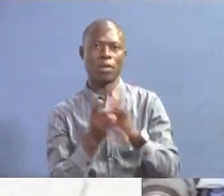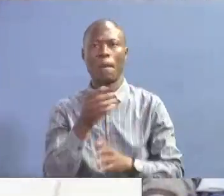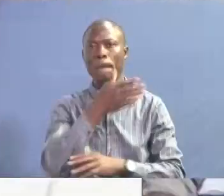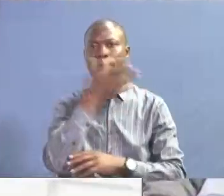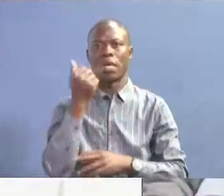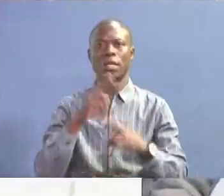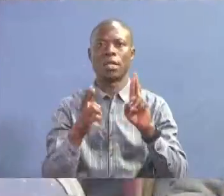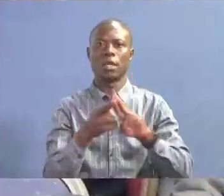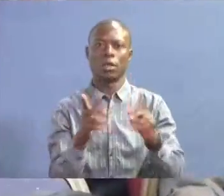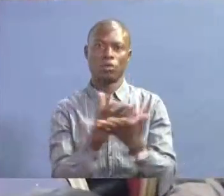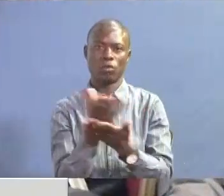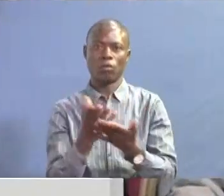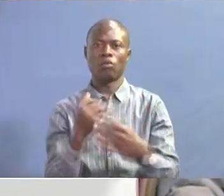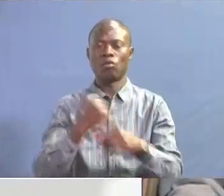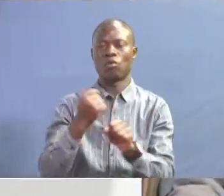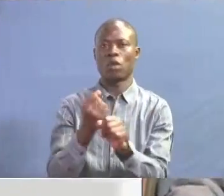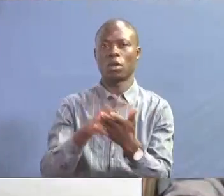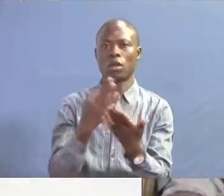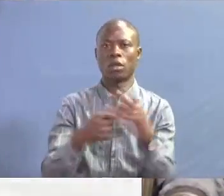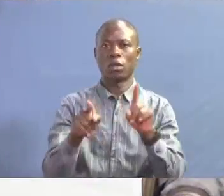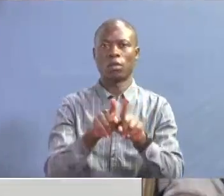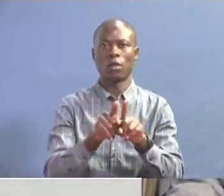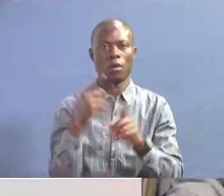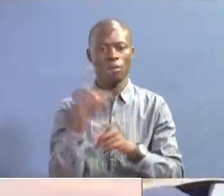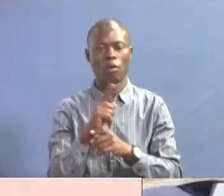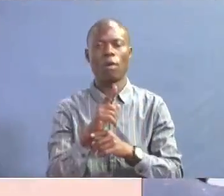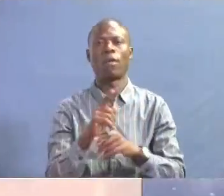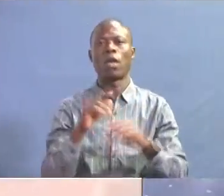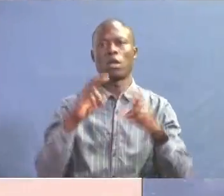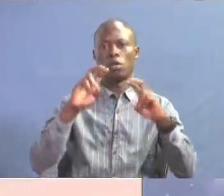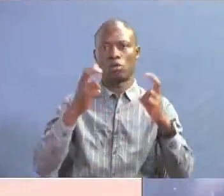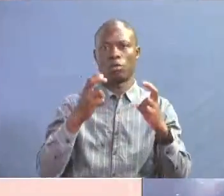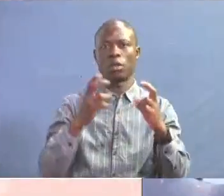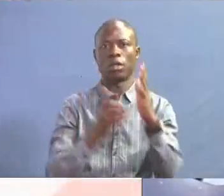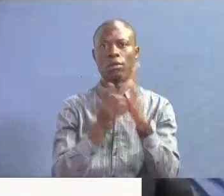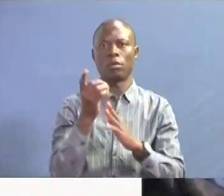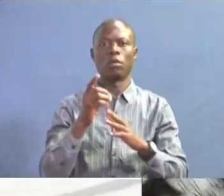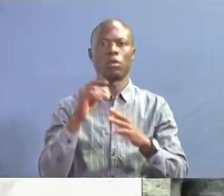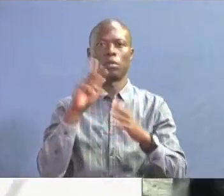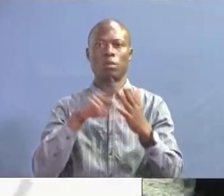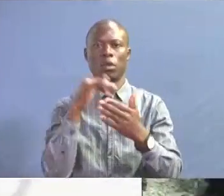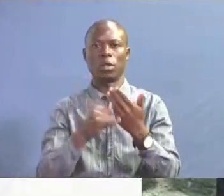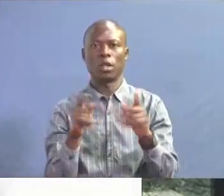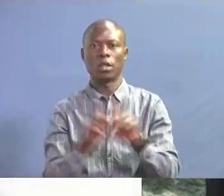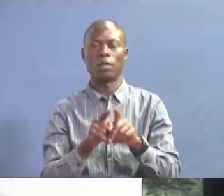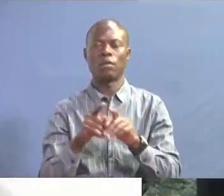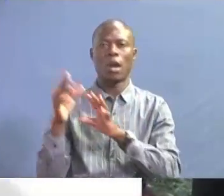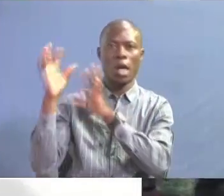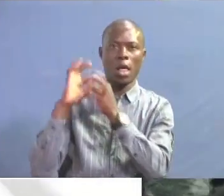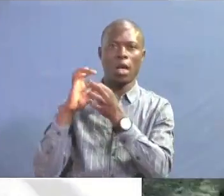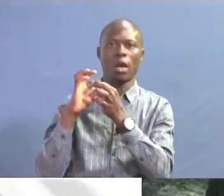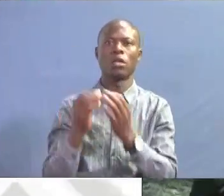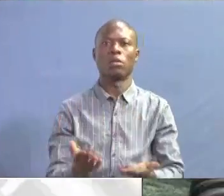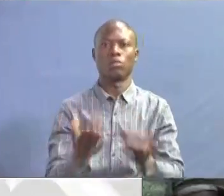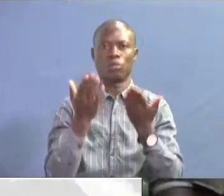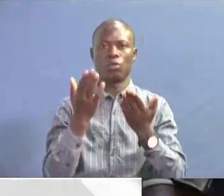relations and facilitating progress on key issues such as development projects, agricultural improvements, and youth